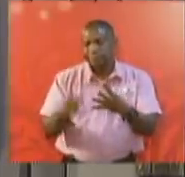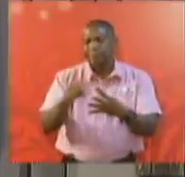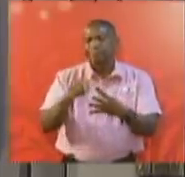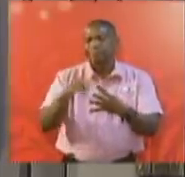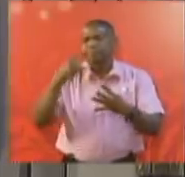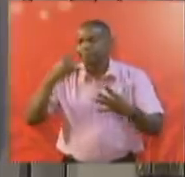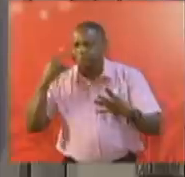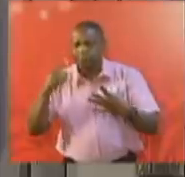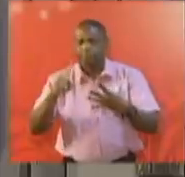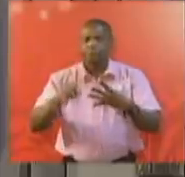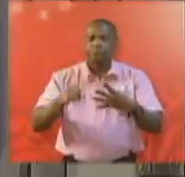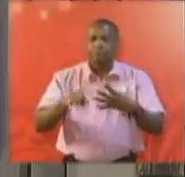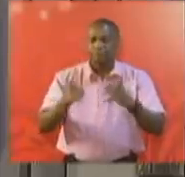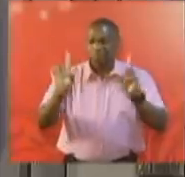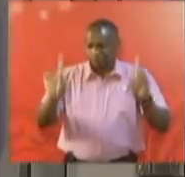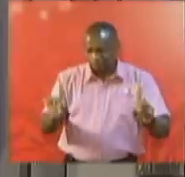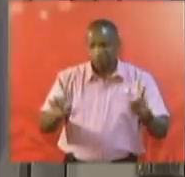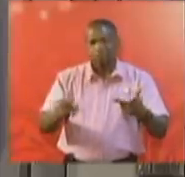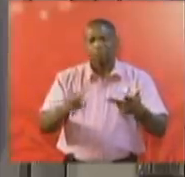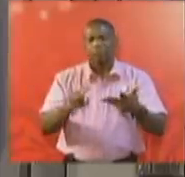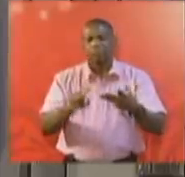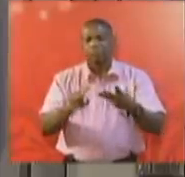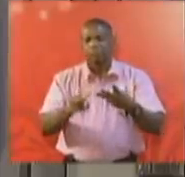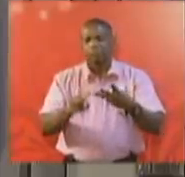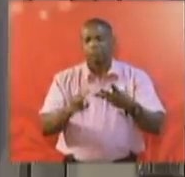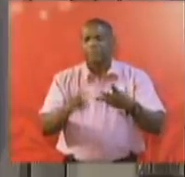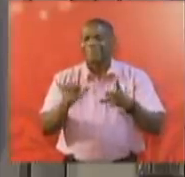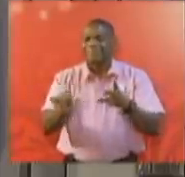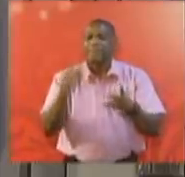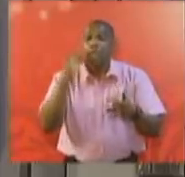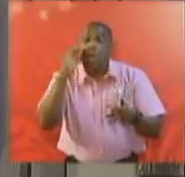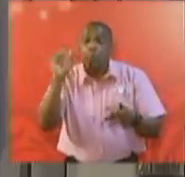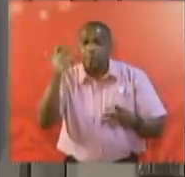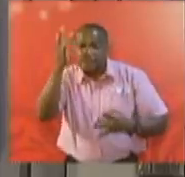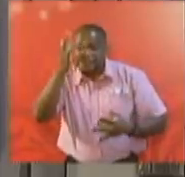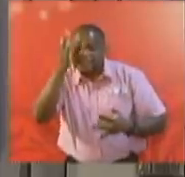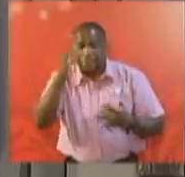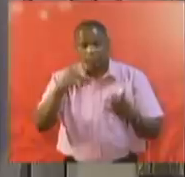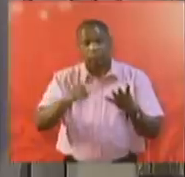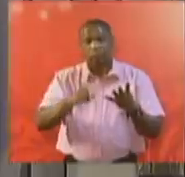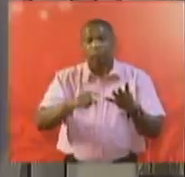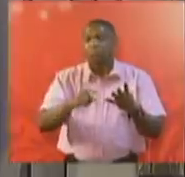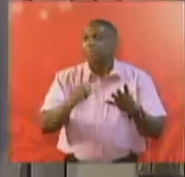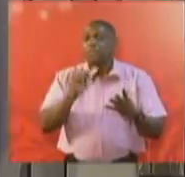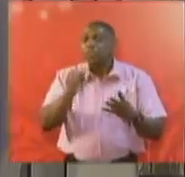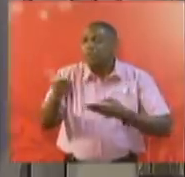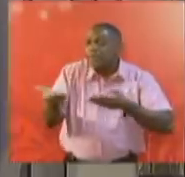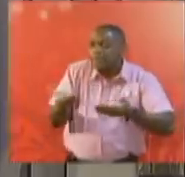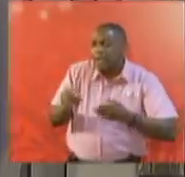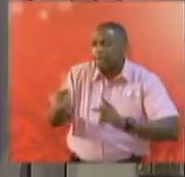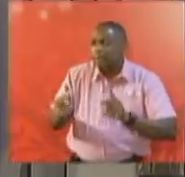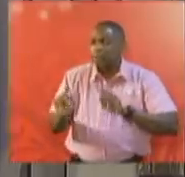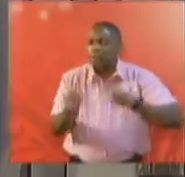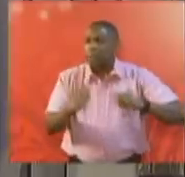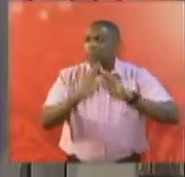if you are ill, avoid the unnecessary congregation, don't invite people to your homes. If you are celebrating a